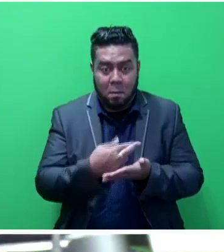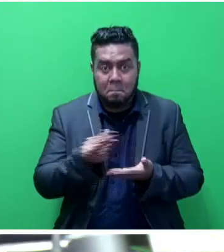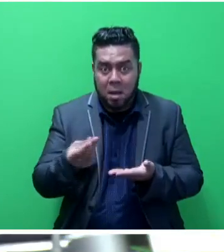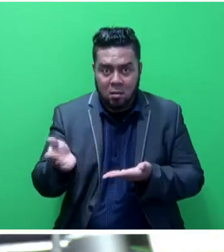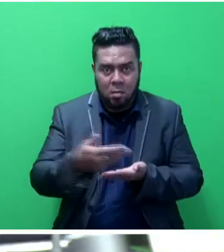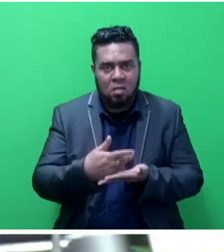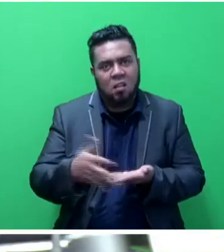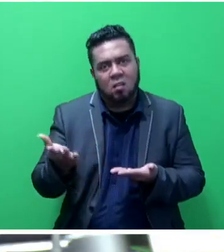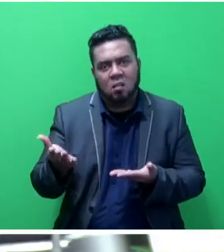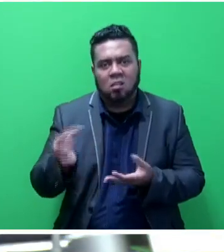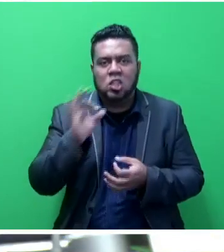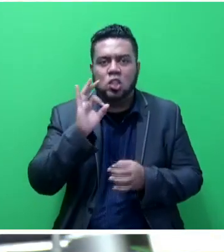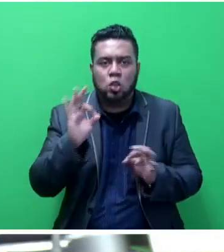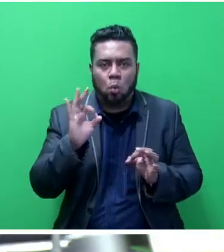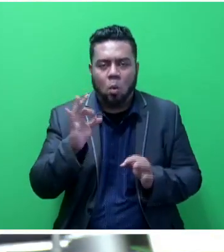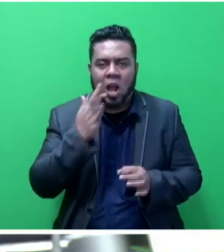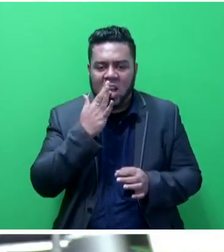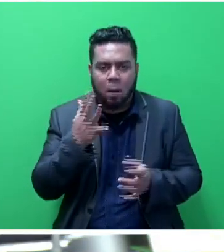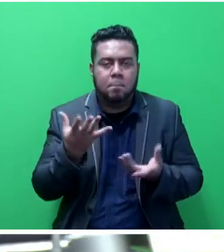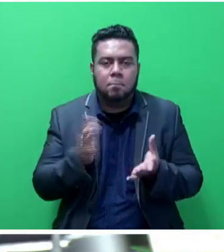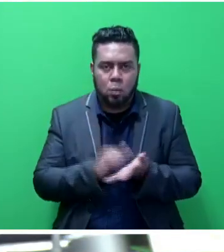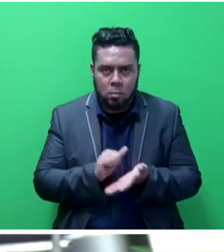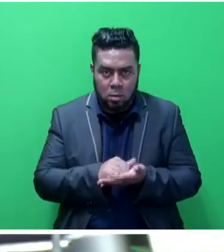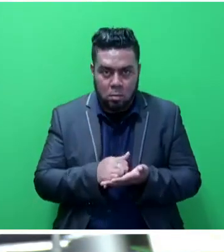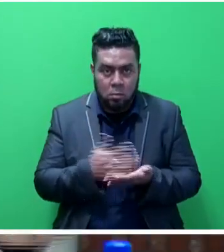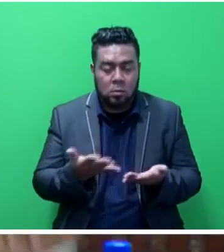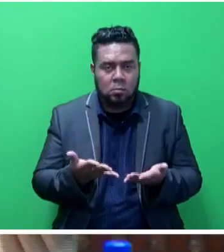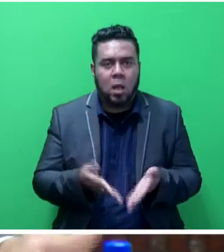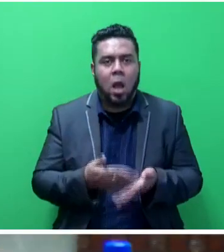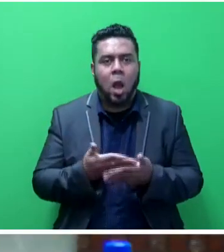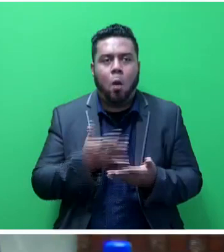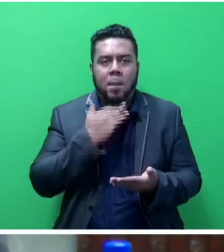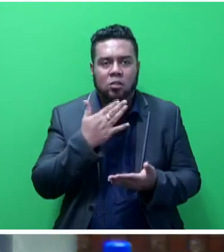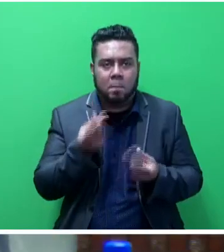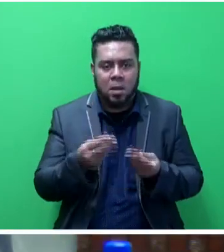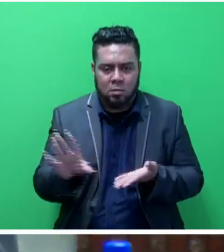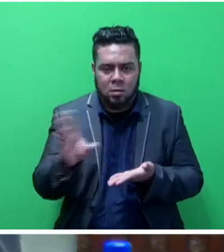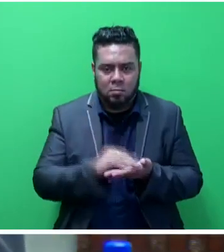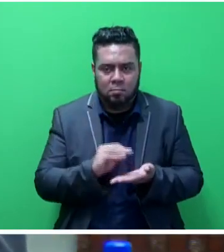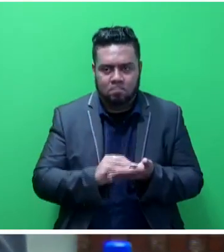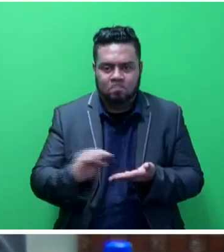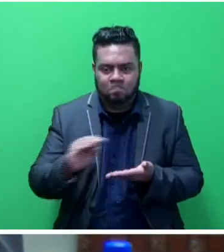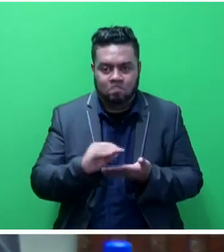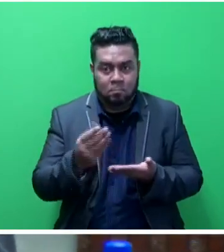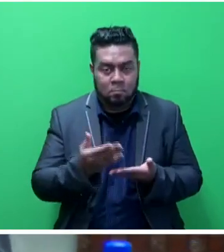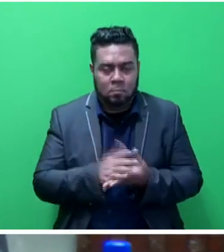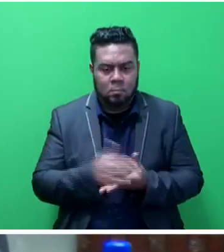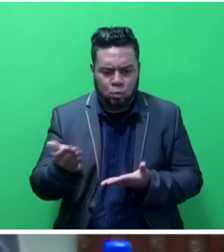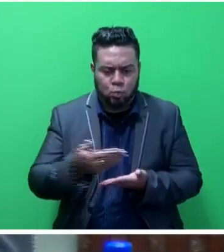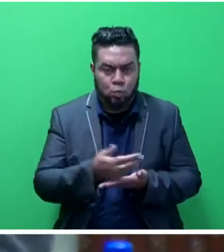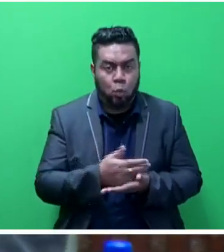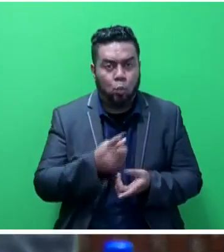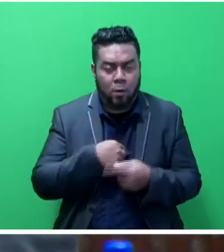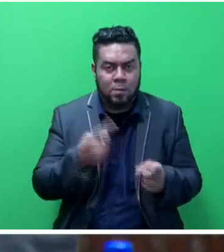zero. Any resource, the value is based on how much return it can generate. Mr. Speaker, we've